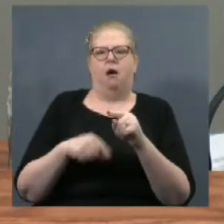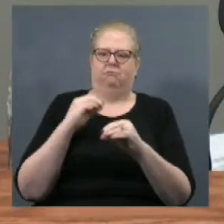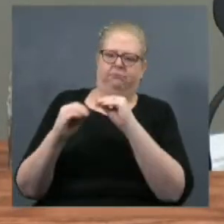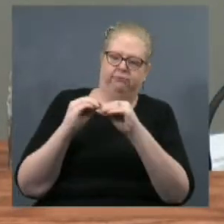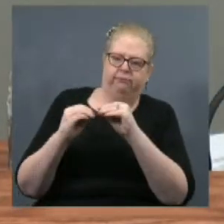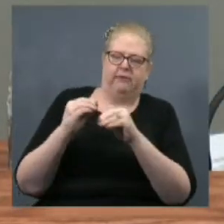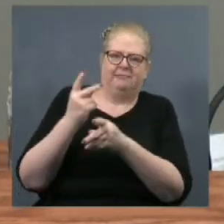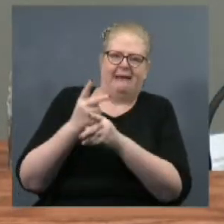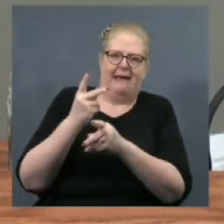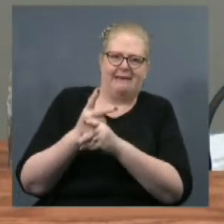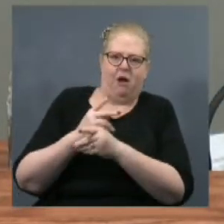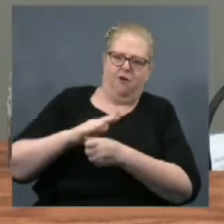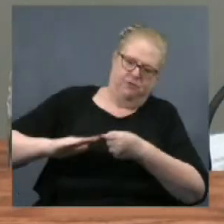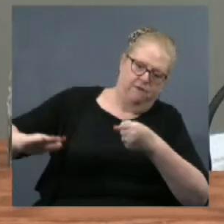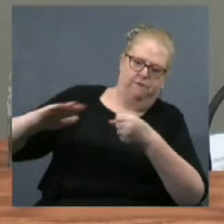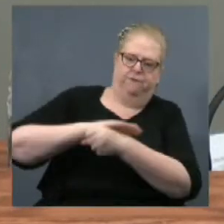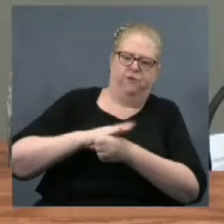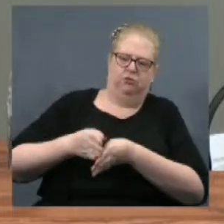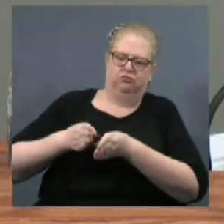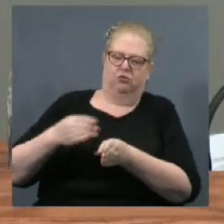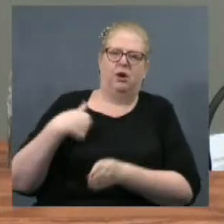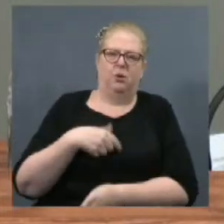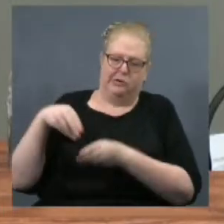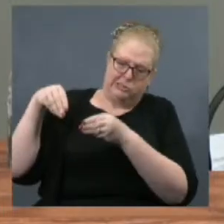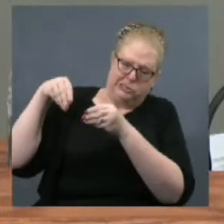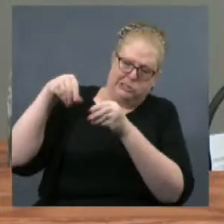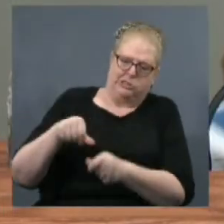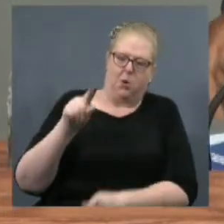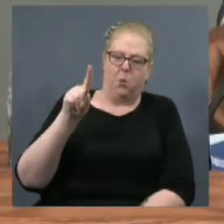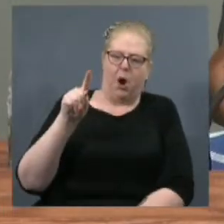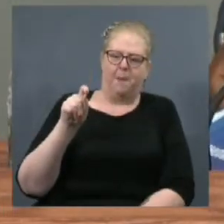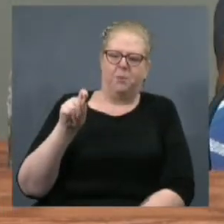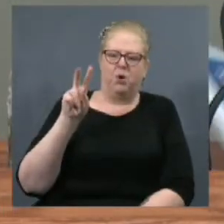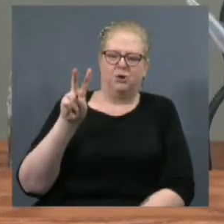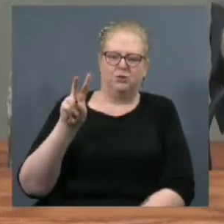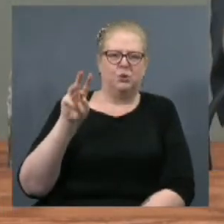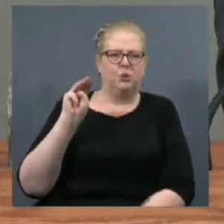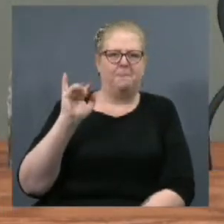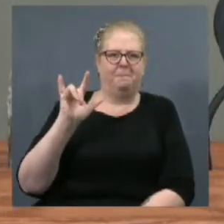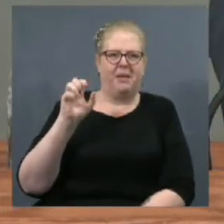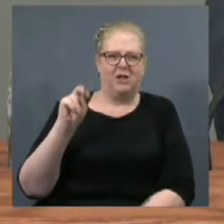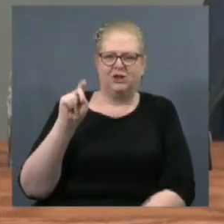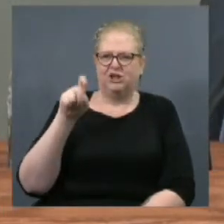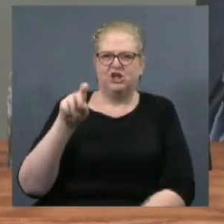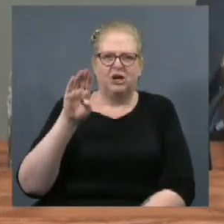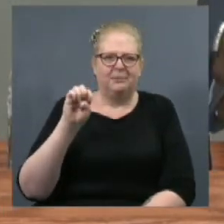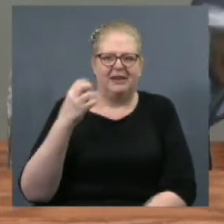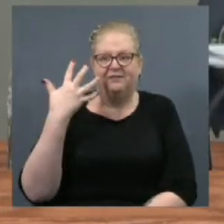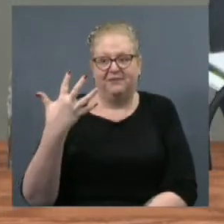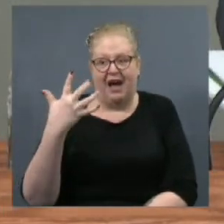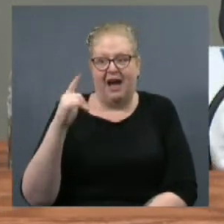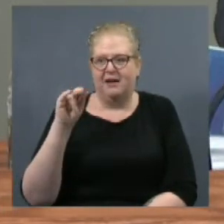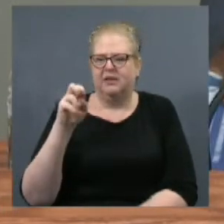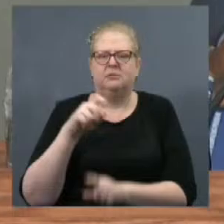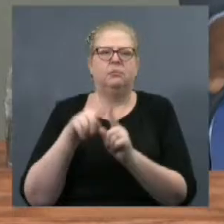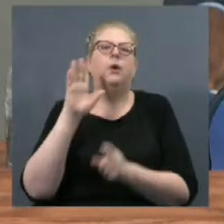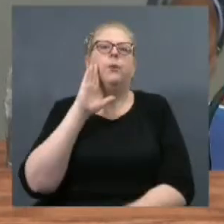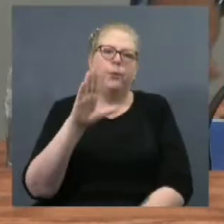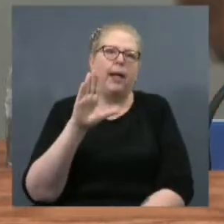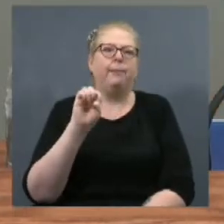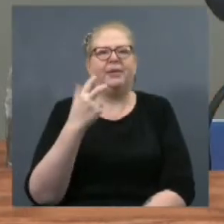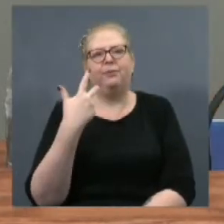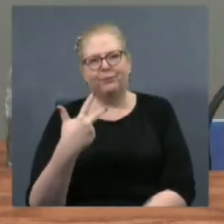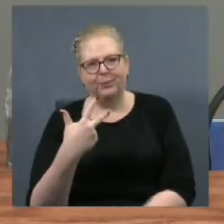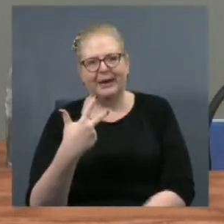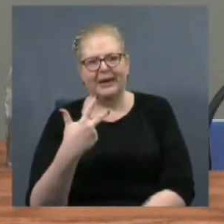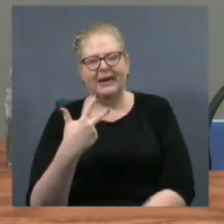think we're putting $1.2 million into it. It ought to be 5 lanes. It's going to be 3 lanes.